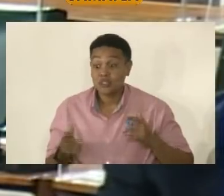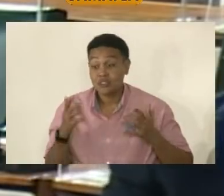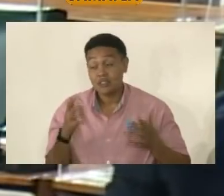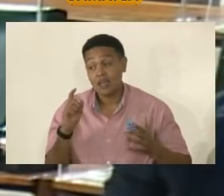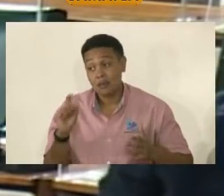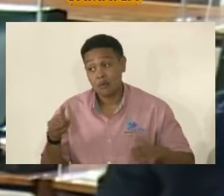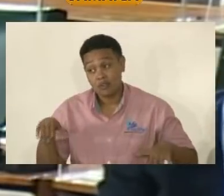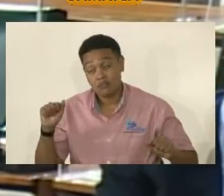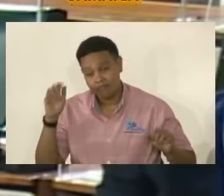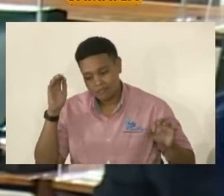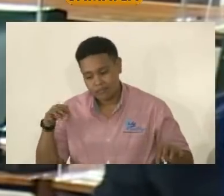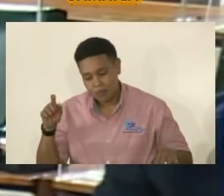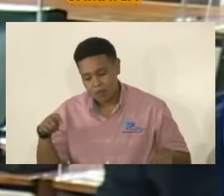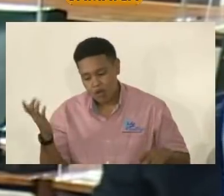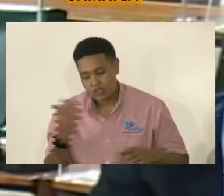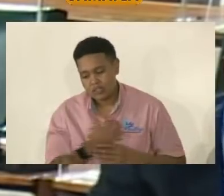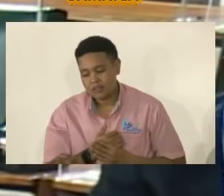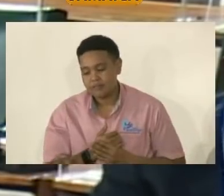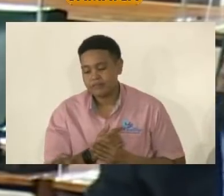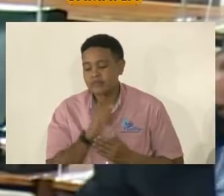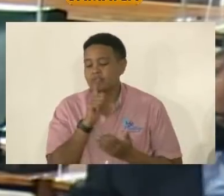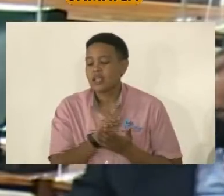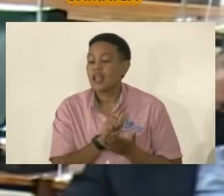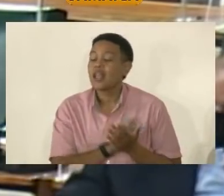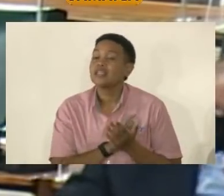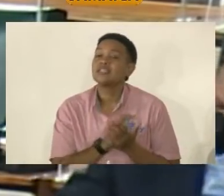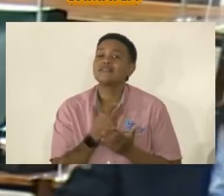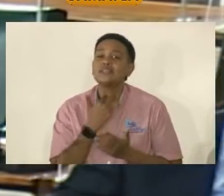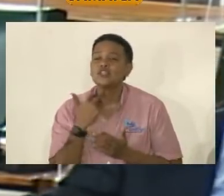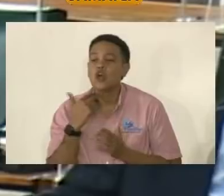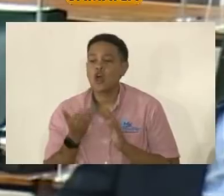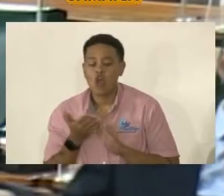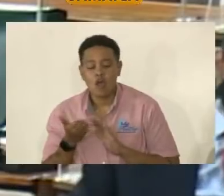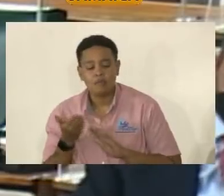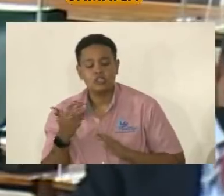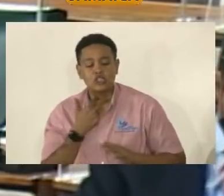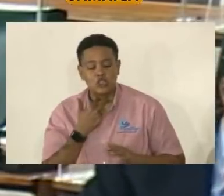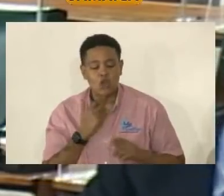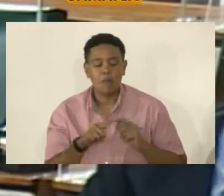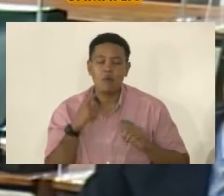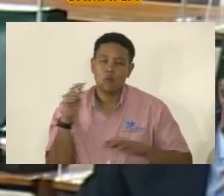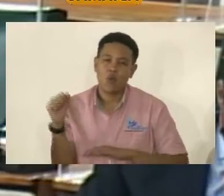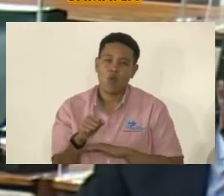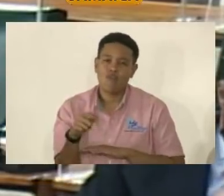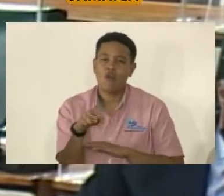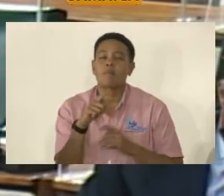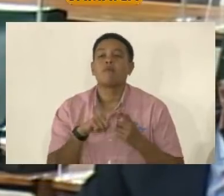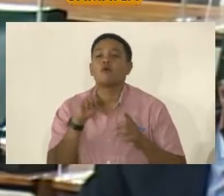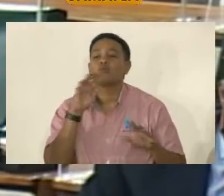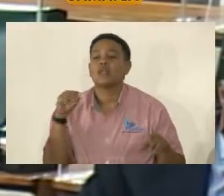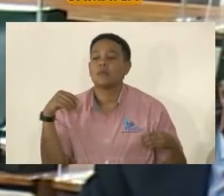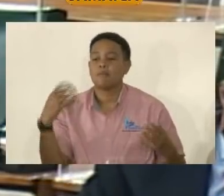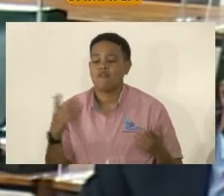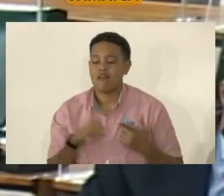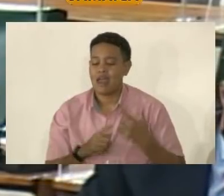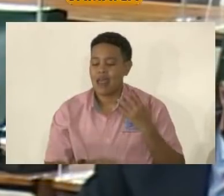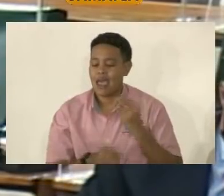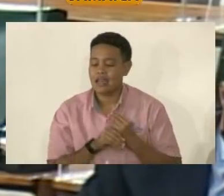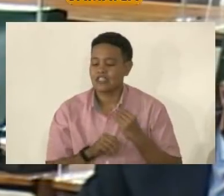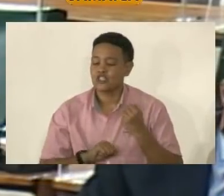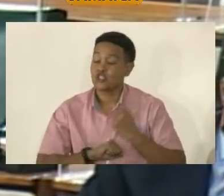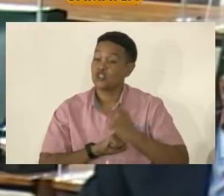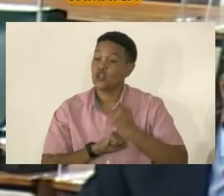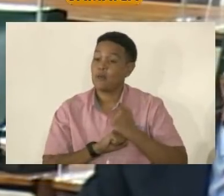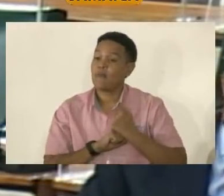made. There are legislative hurdles, there are operational hurdles, but we will overcome those and we will provide the additional